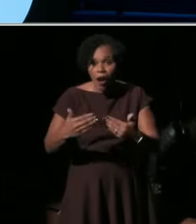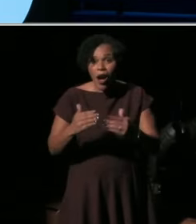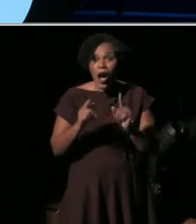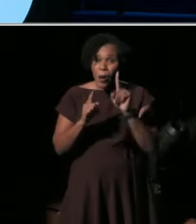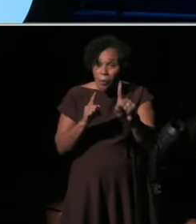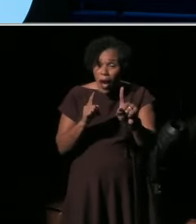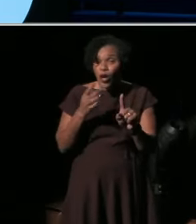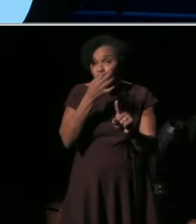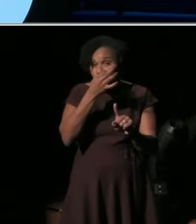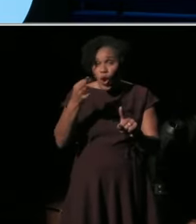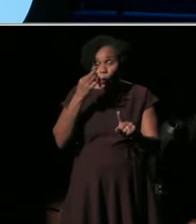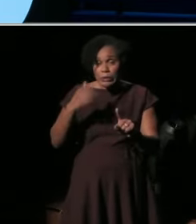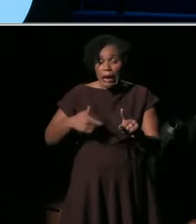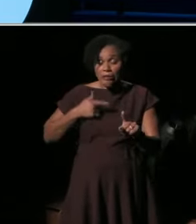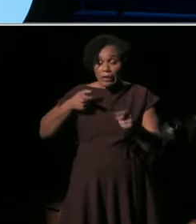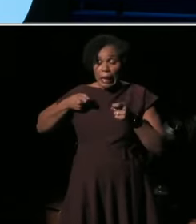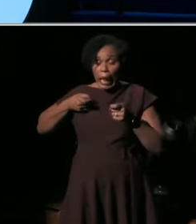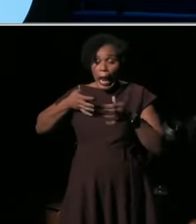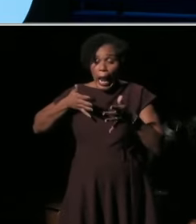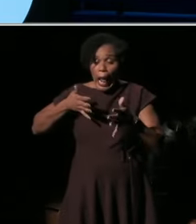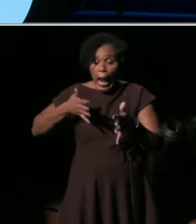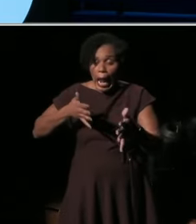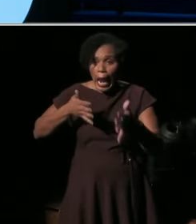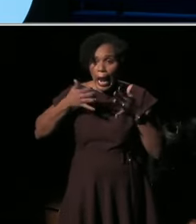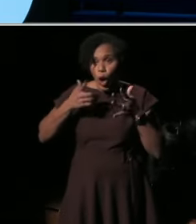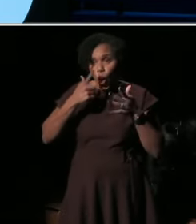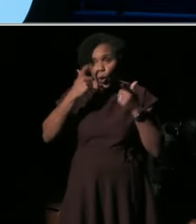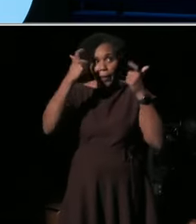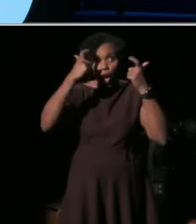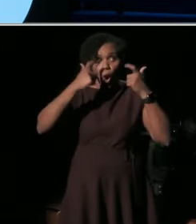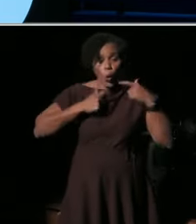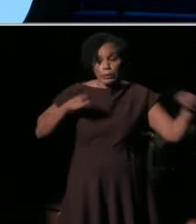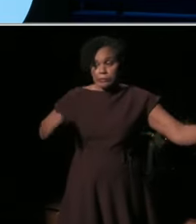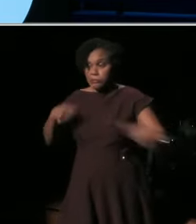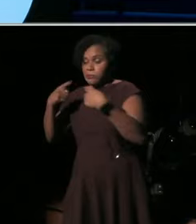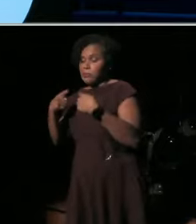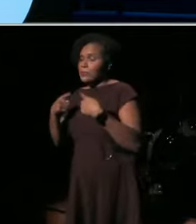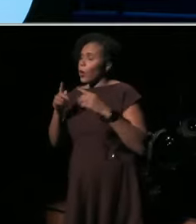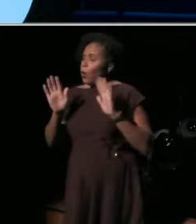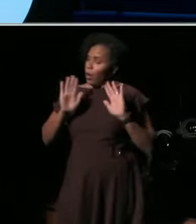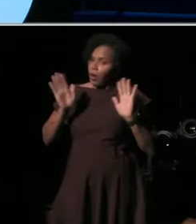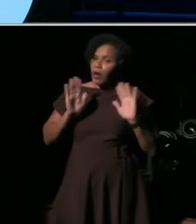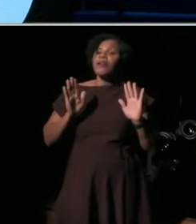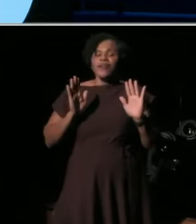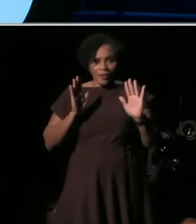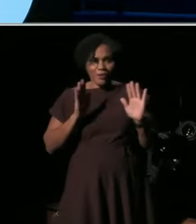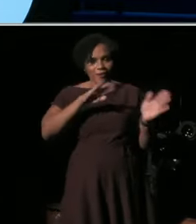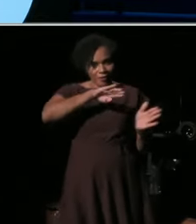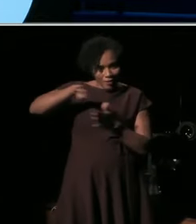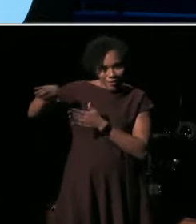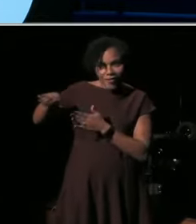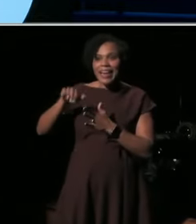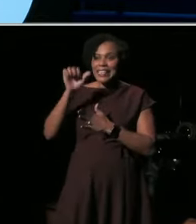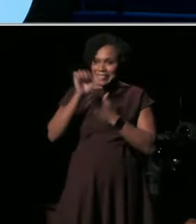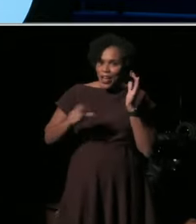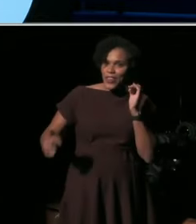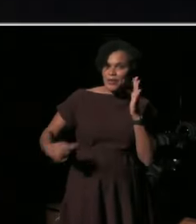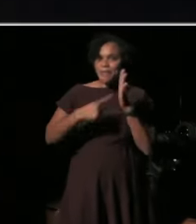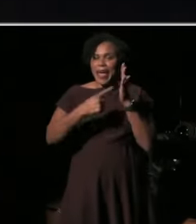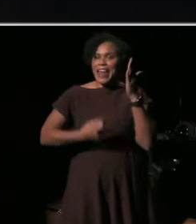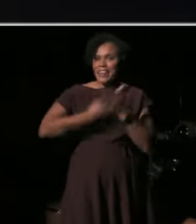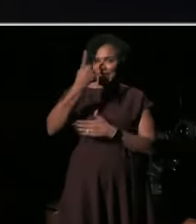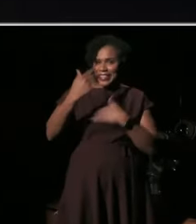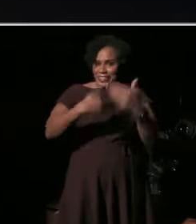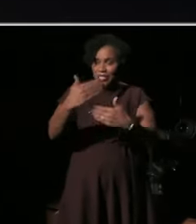says anything else, the lawyers might actually start openly crying. So let's get the main event underway. Our